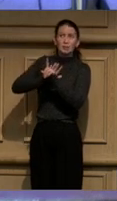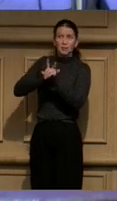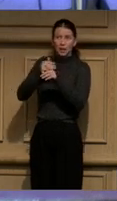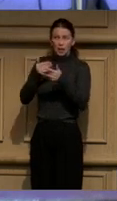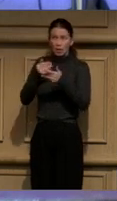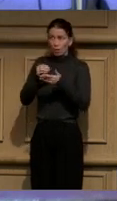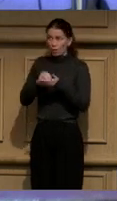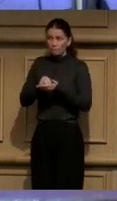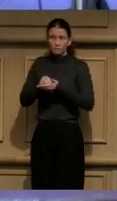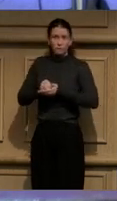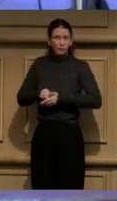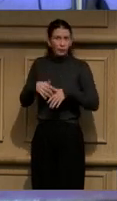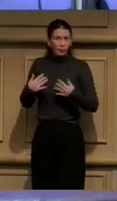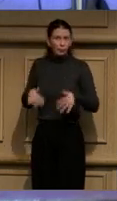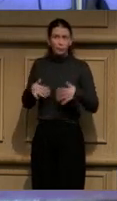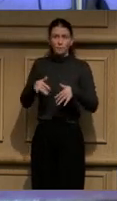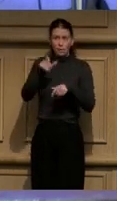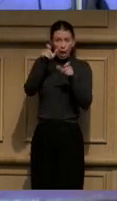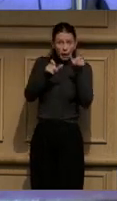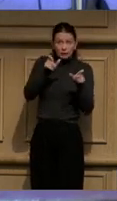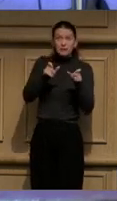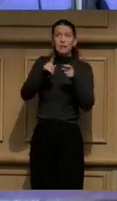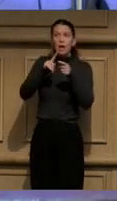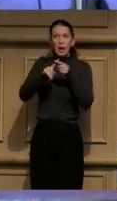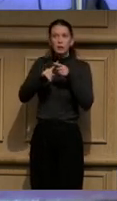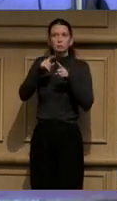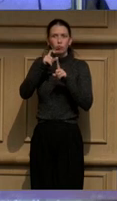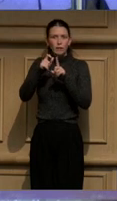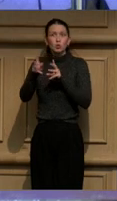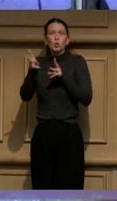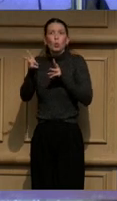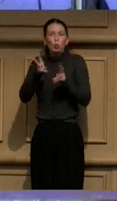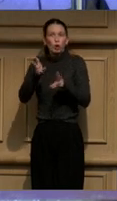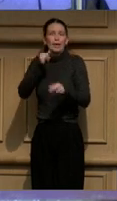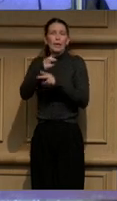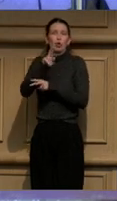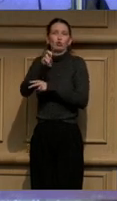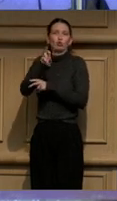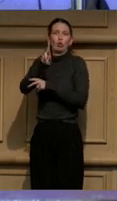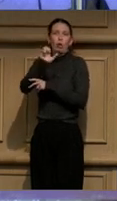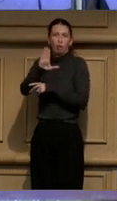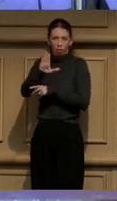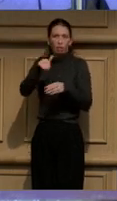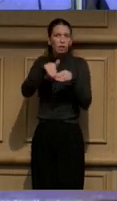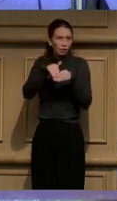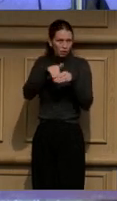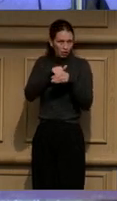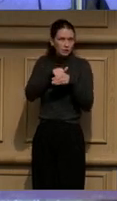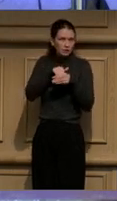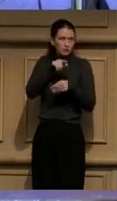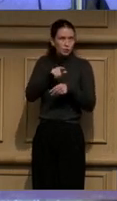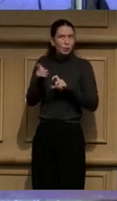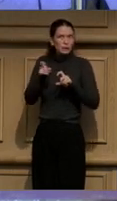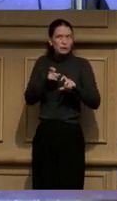professionals, amazing artists that are working in a rural context, but producing work that is still reverberant on a global scale.